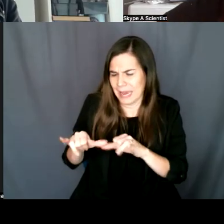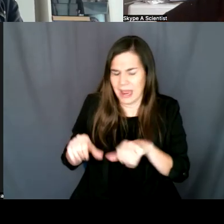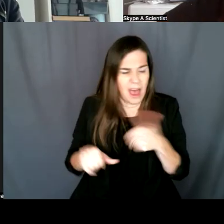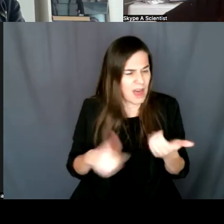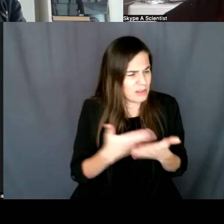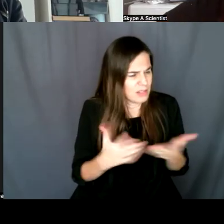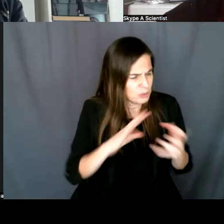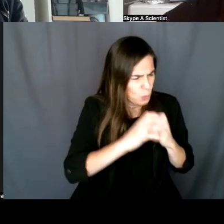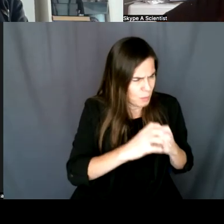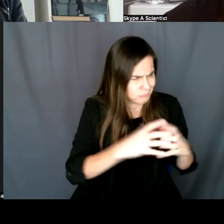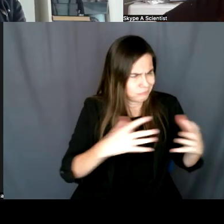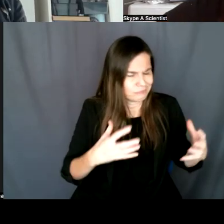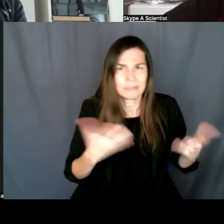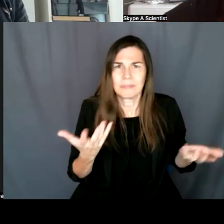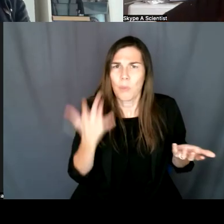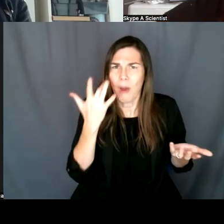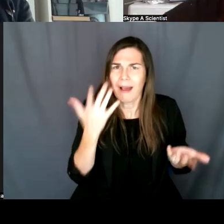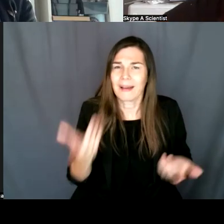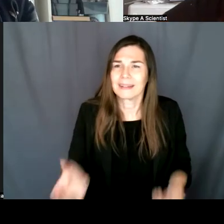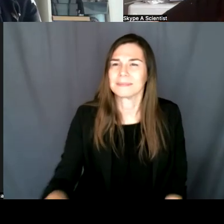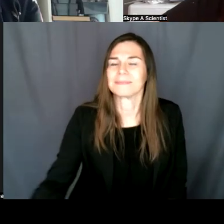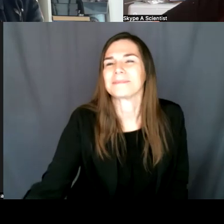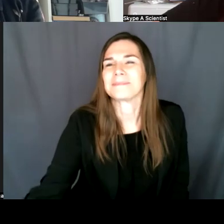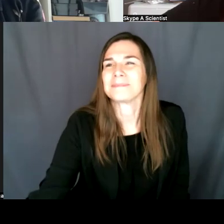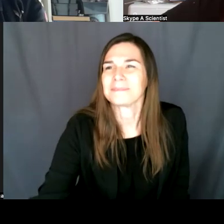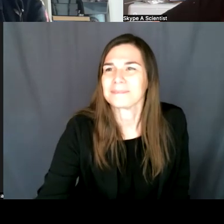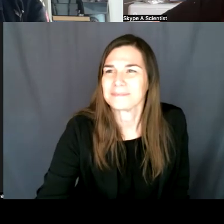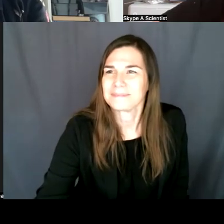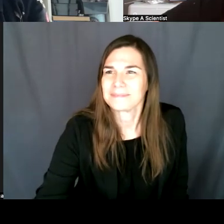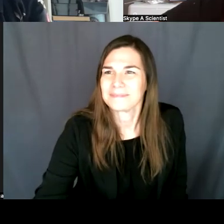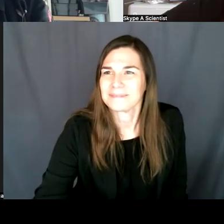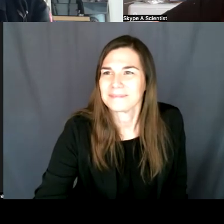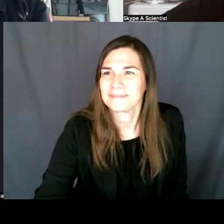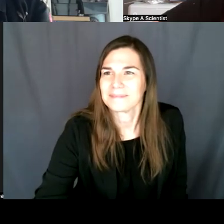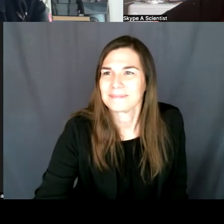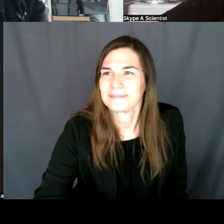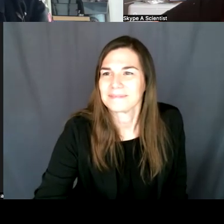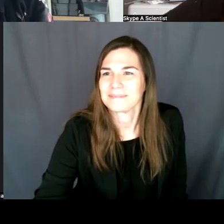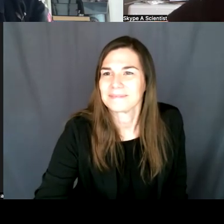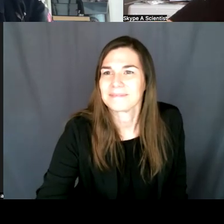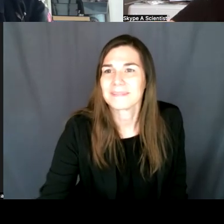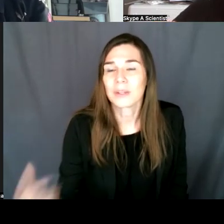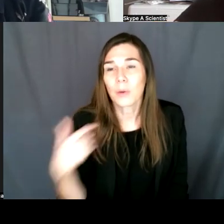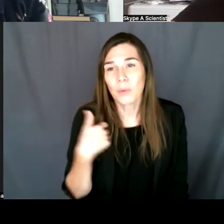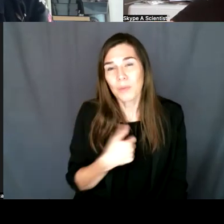so what causes a crumple at the microscopic level is